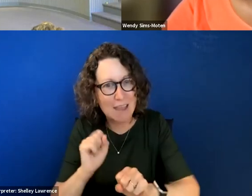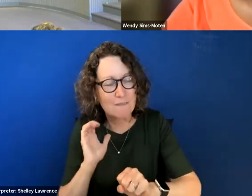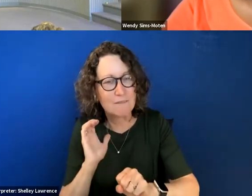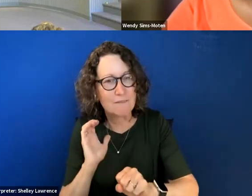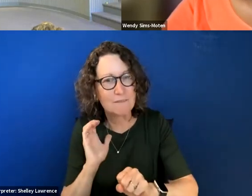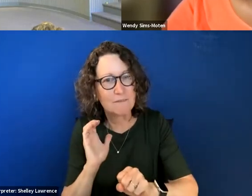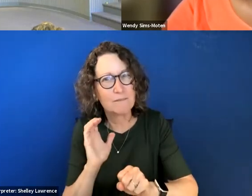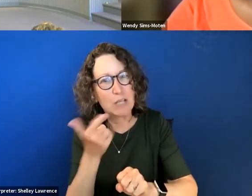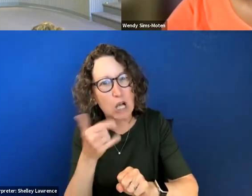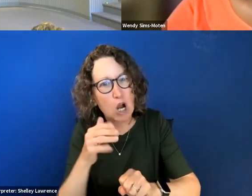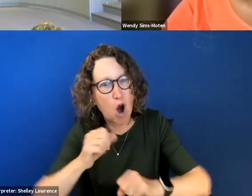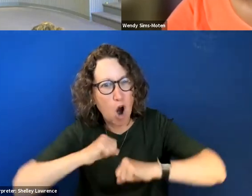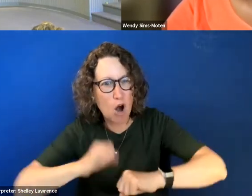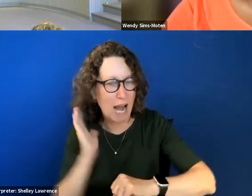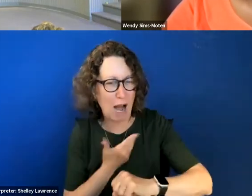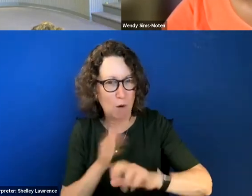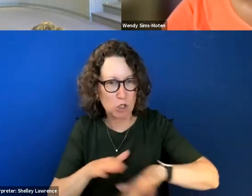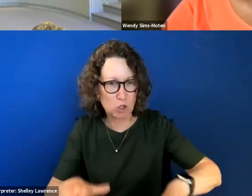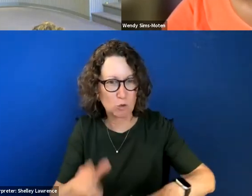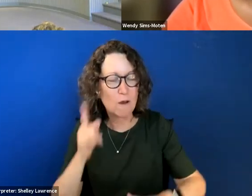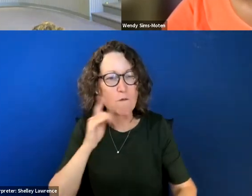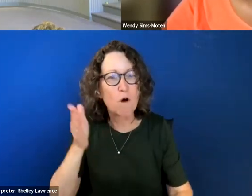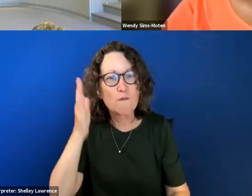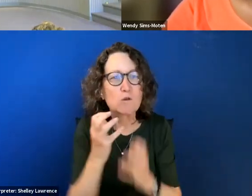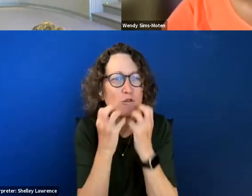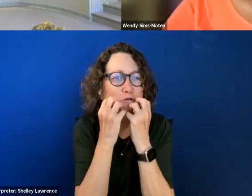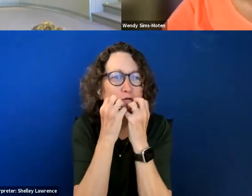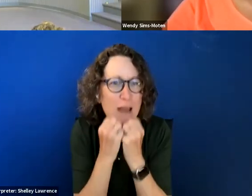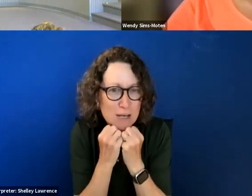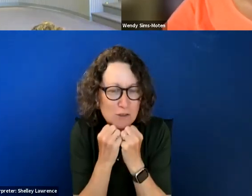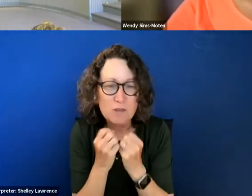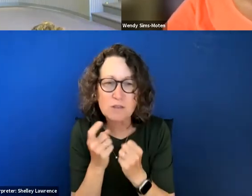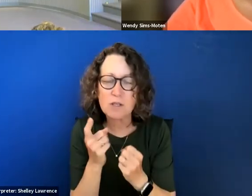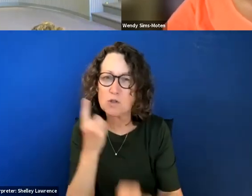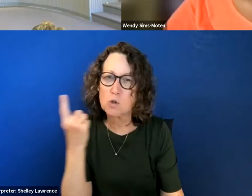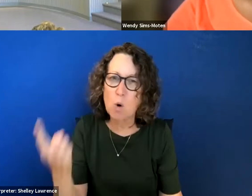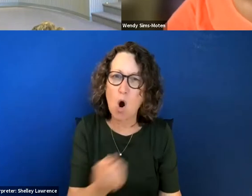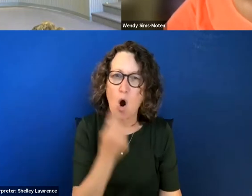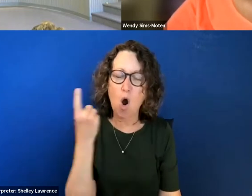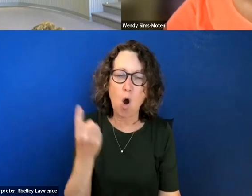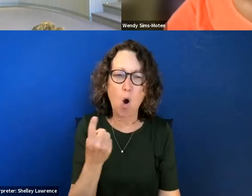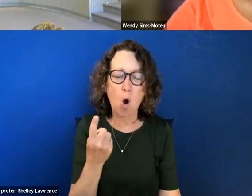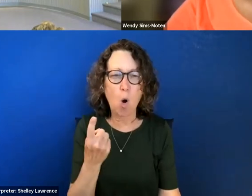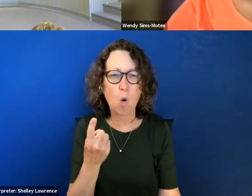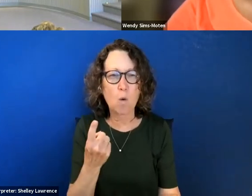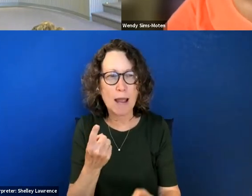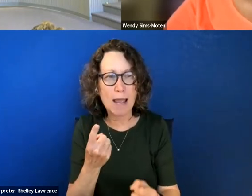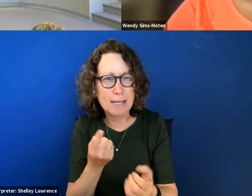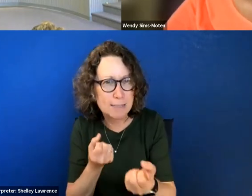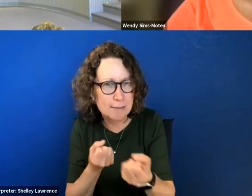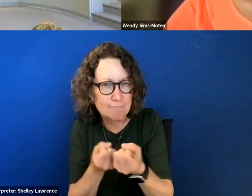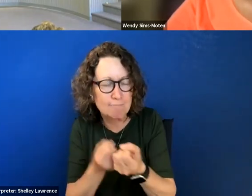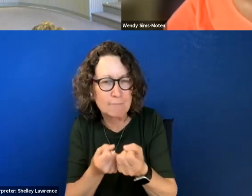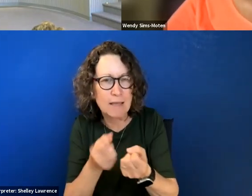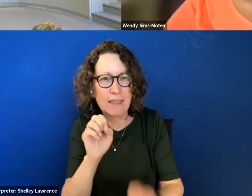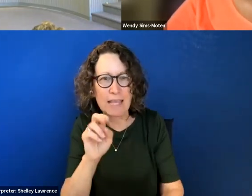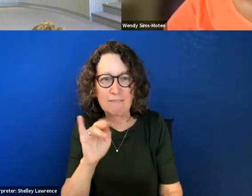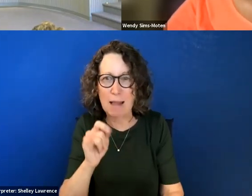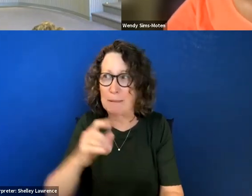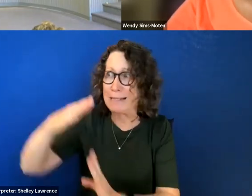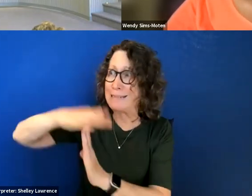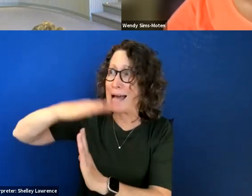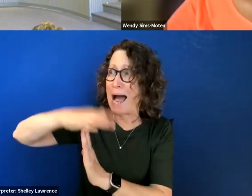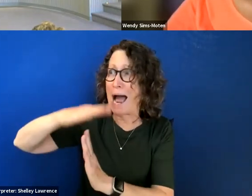the community's children, the future treasures, to oversee the viability of the school system, making sure they